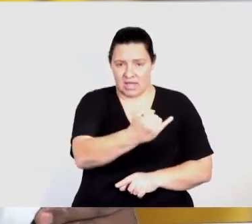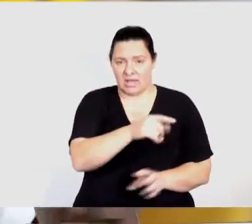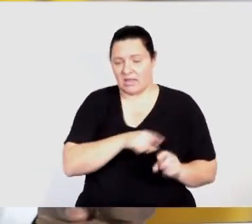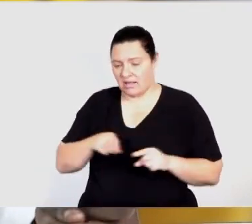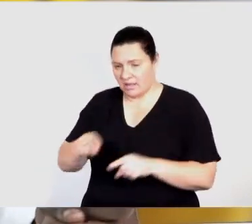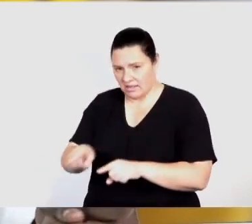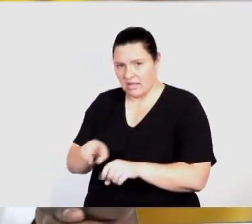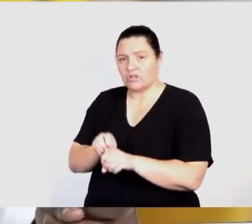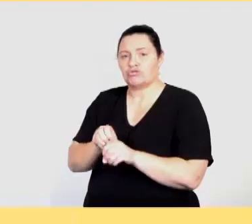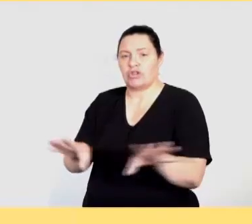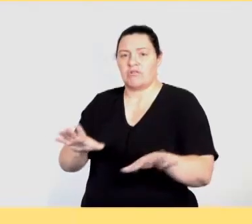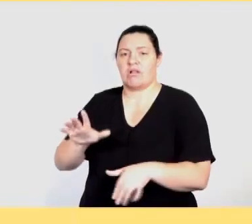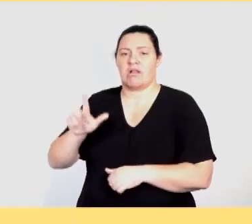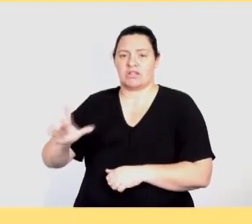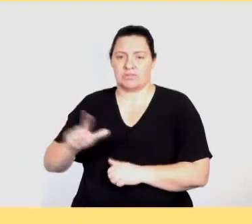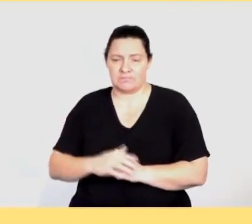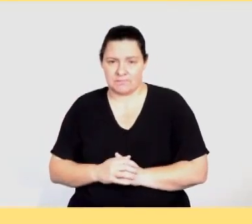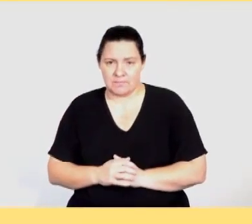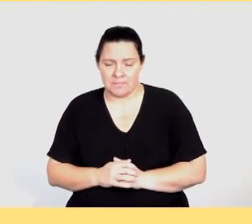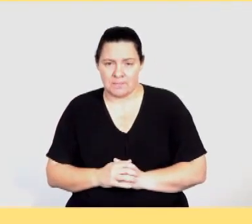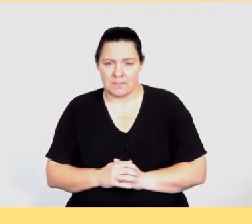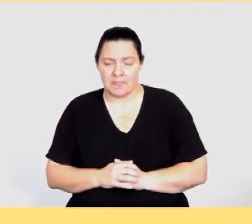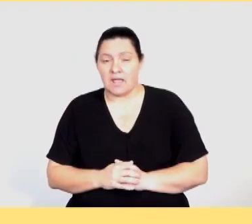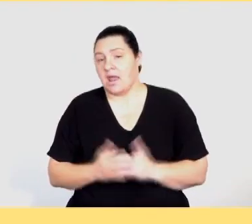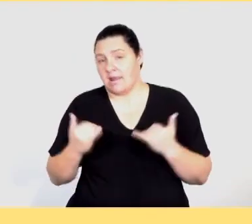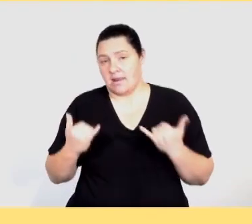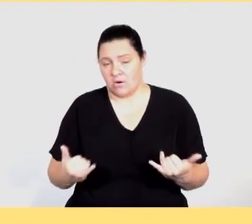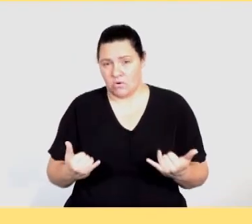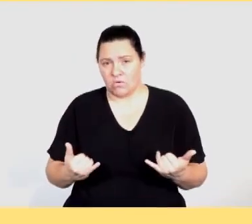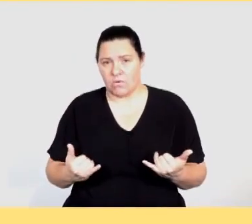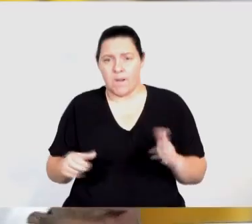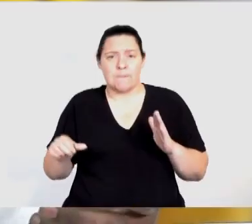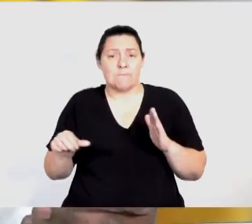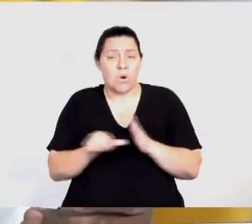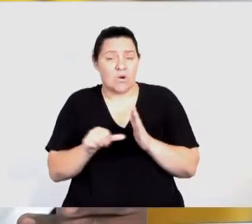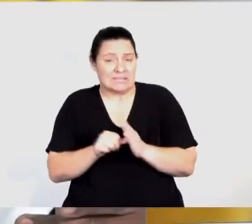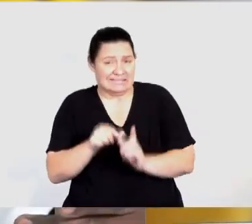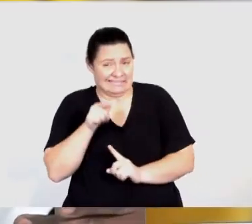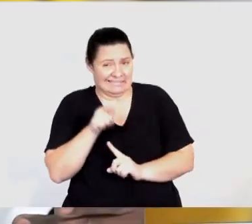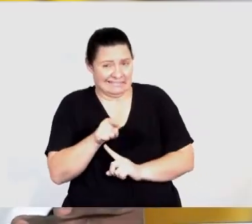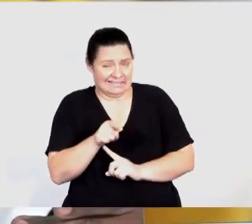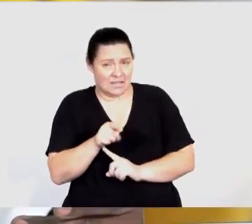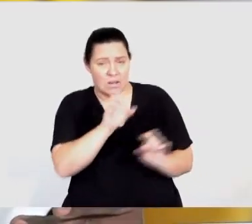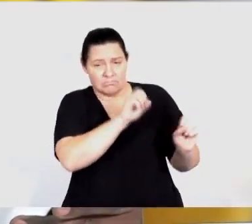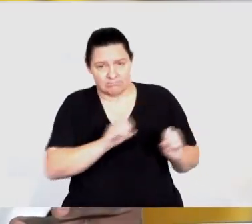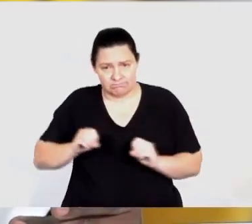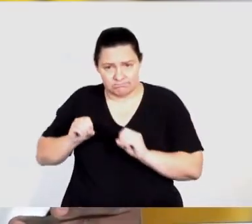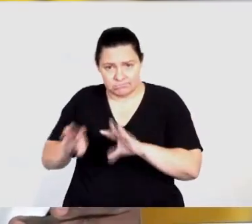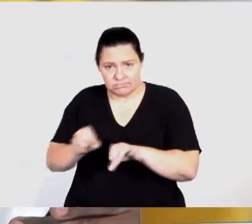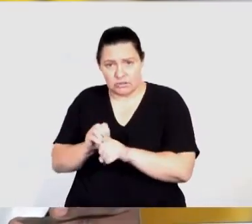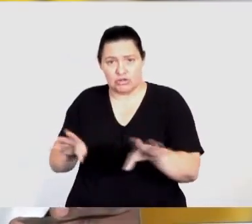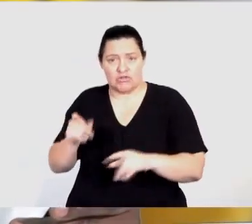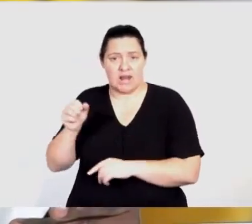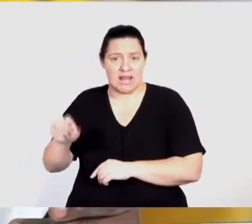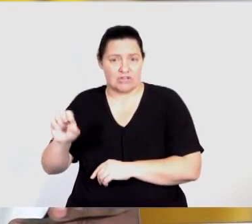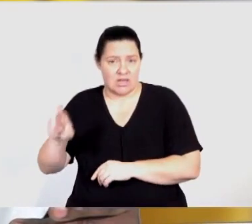journal to the general ledger. Now, one of the keys that are important in posting to